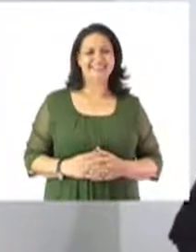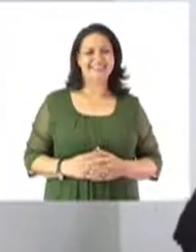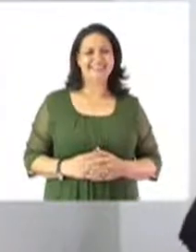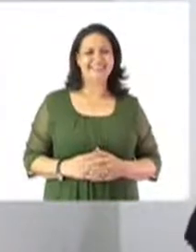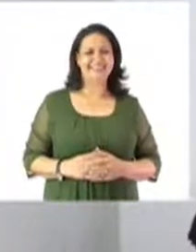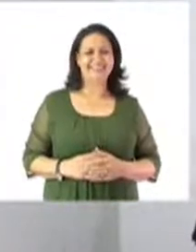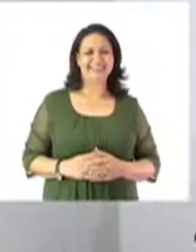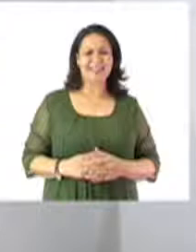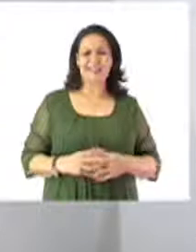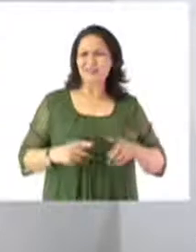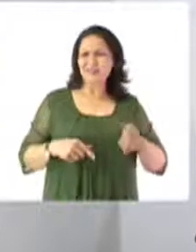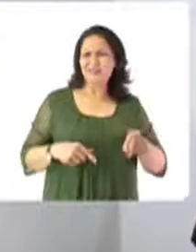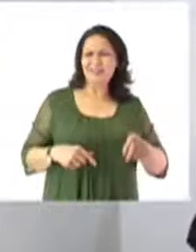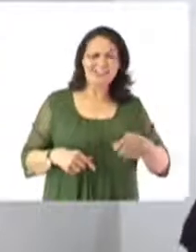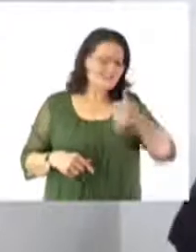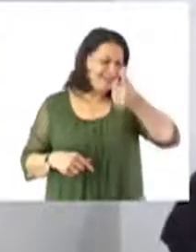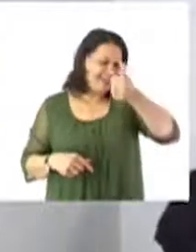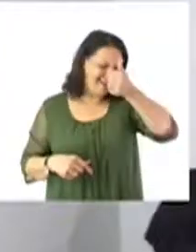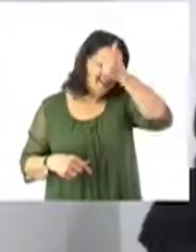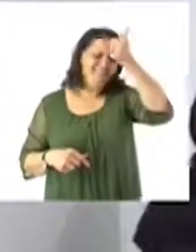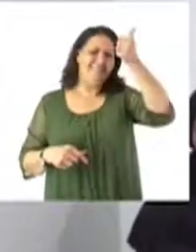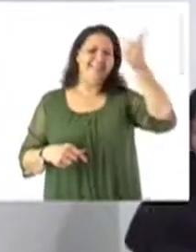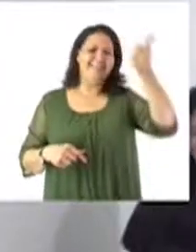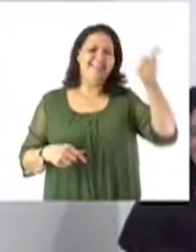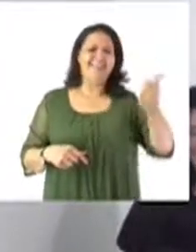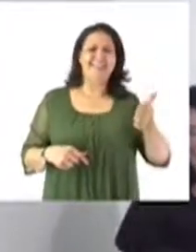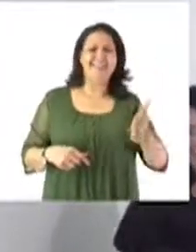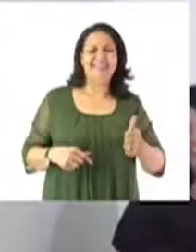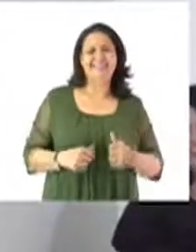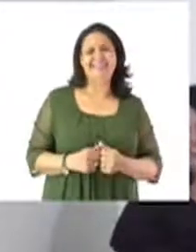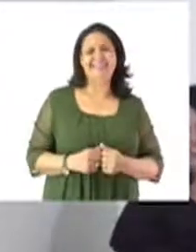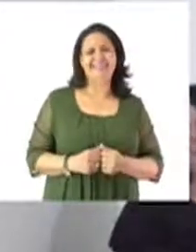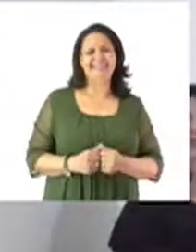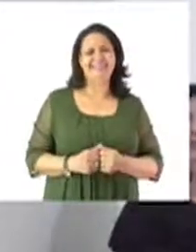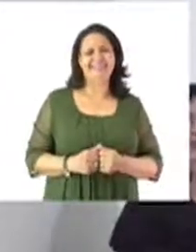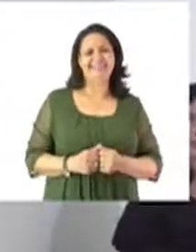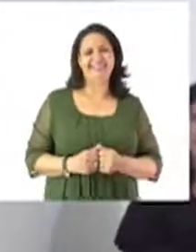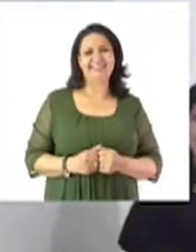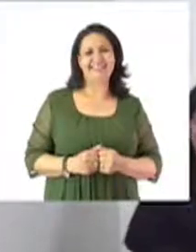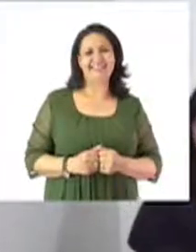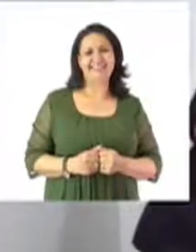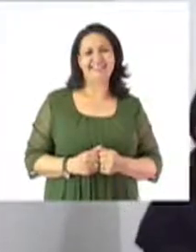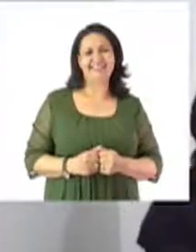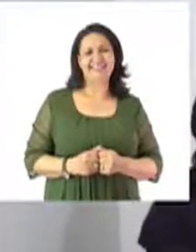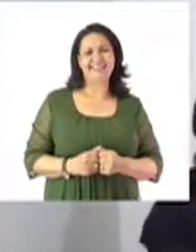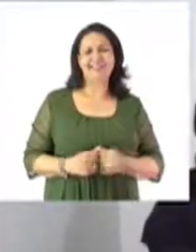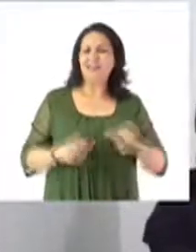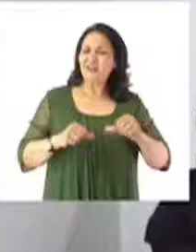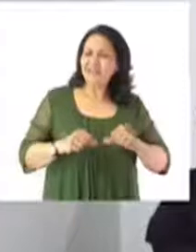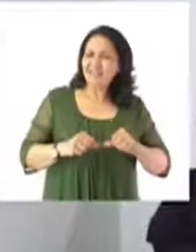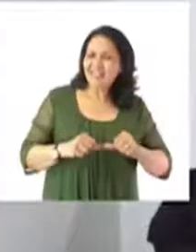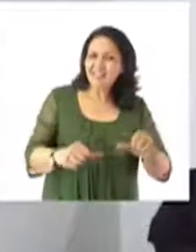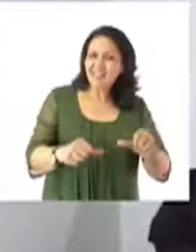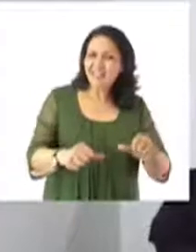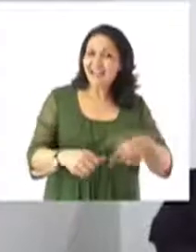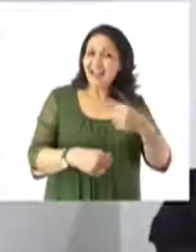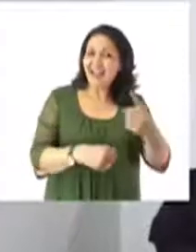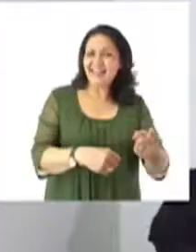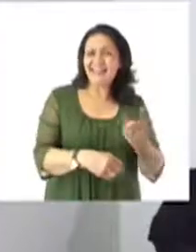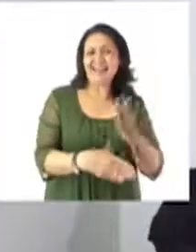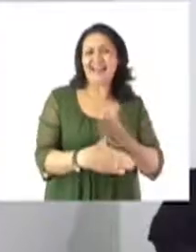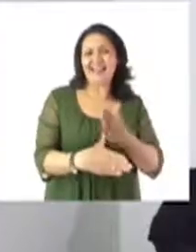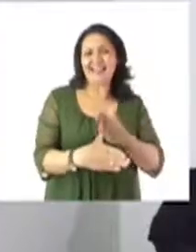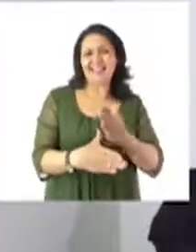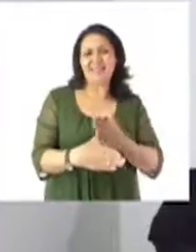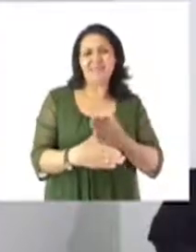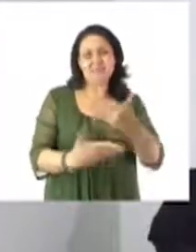Wow, you are so clever. I know you have done that. Now, can we go to the next lesson on